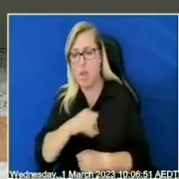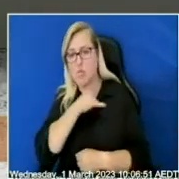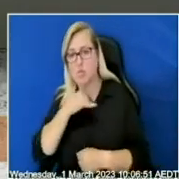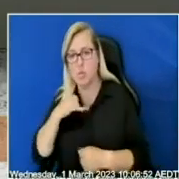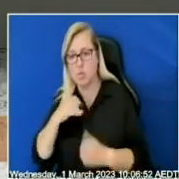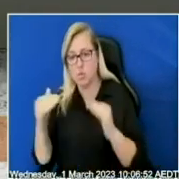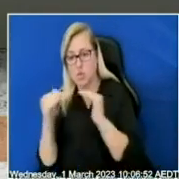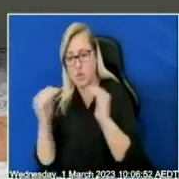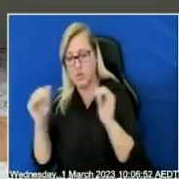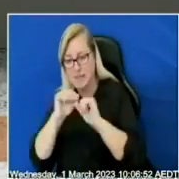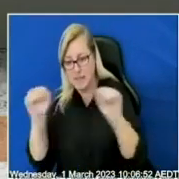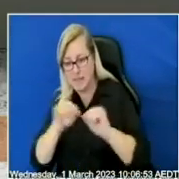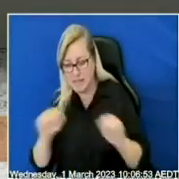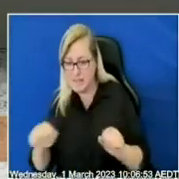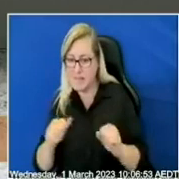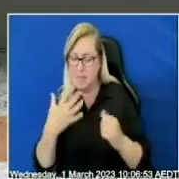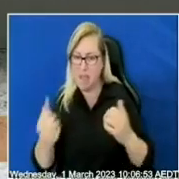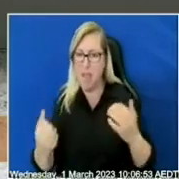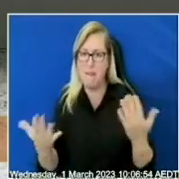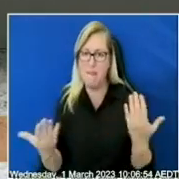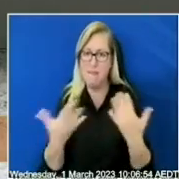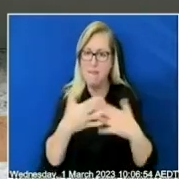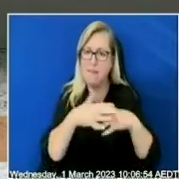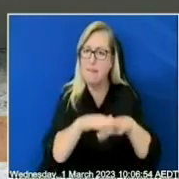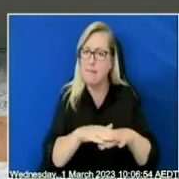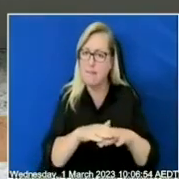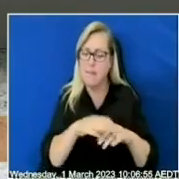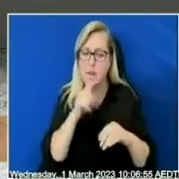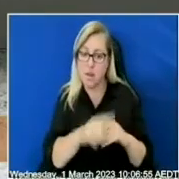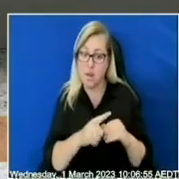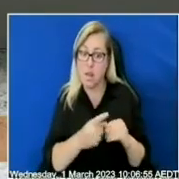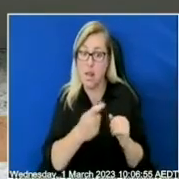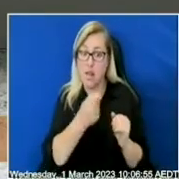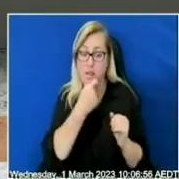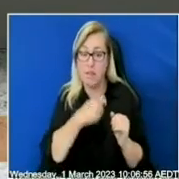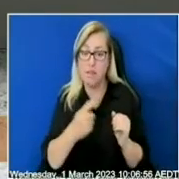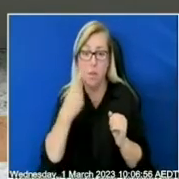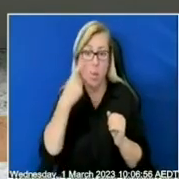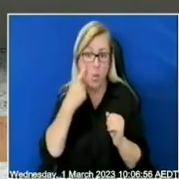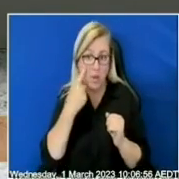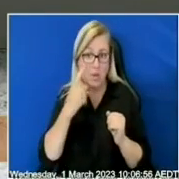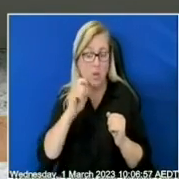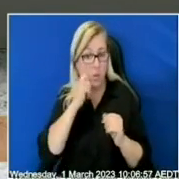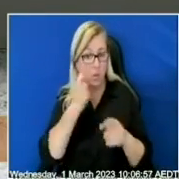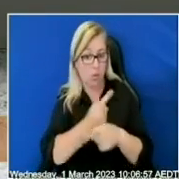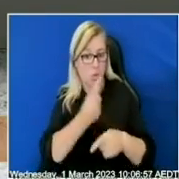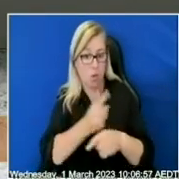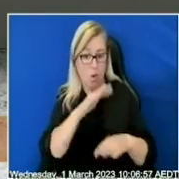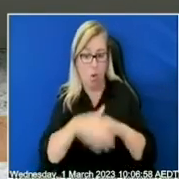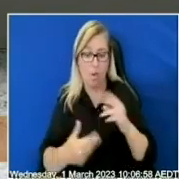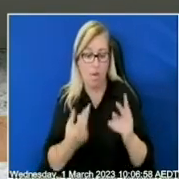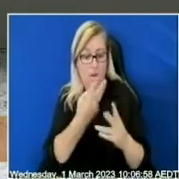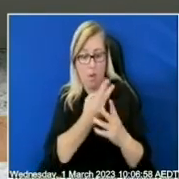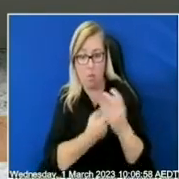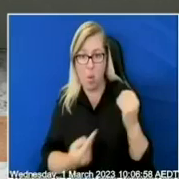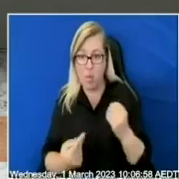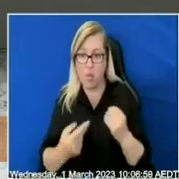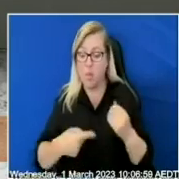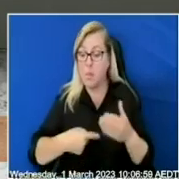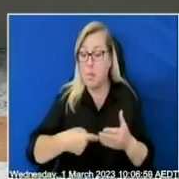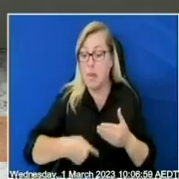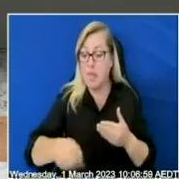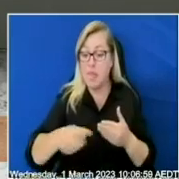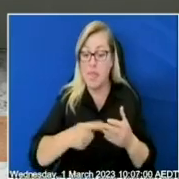to both systems, in general terms, this week we'll be hearing primarily from witnesses that have lived experience of the child